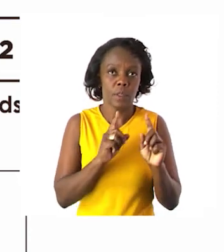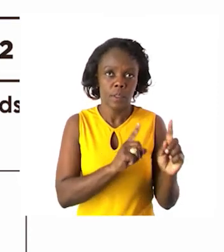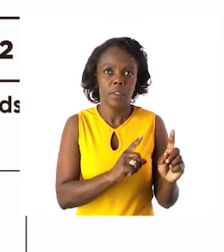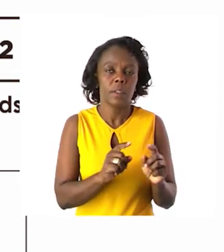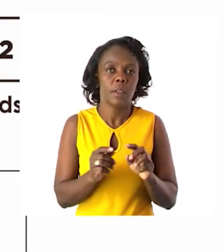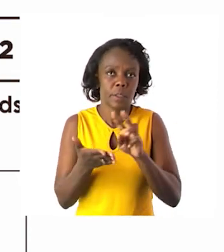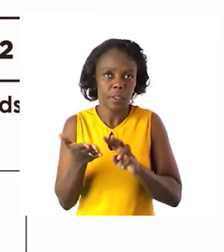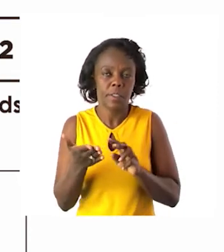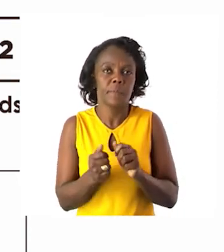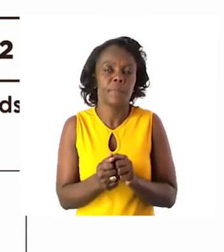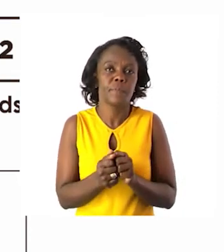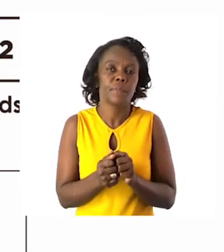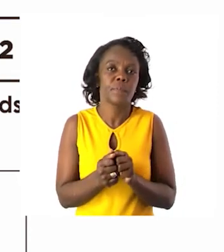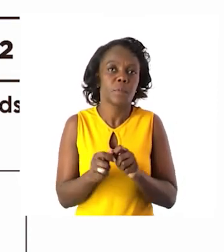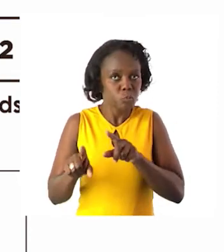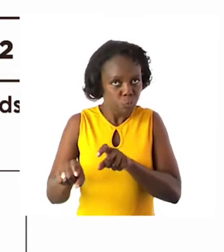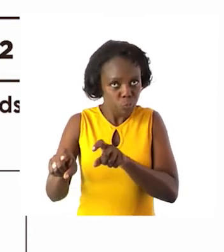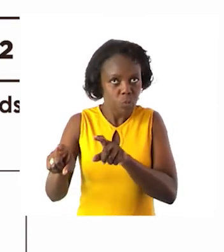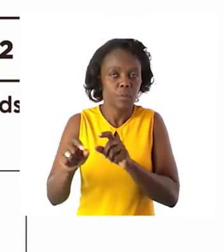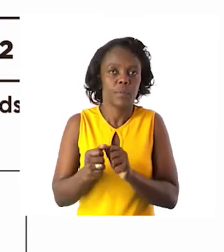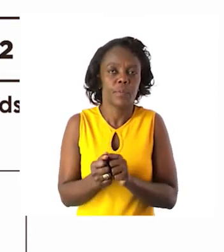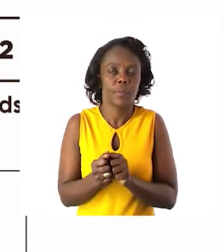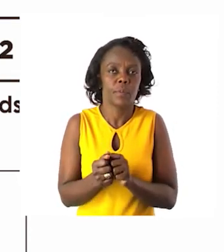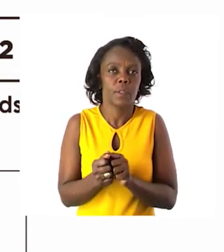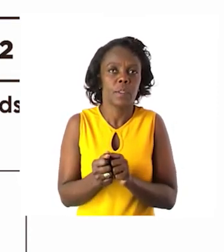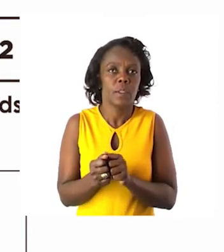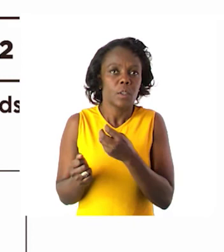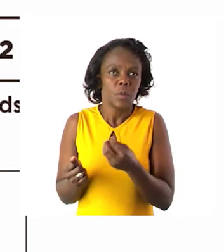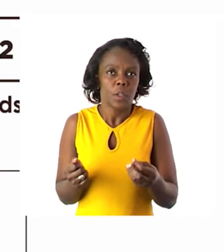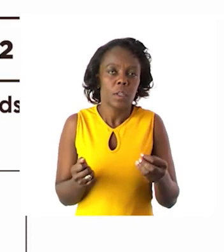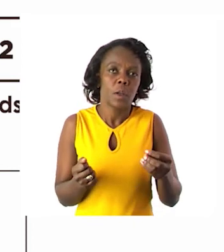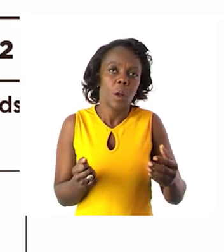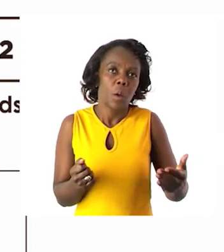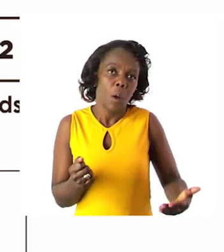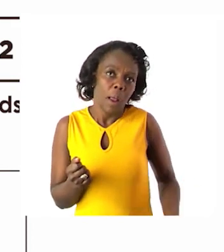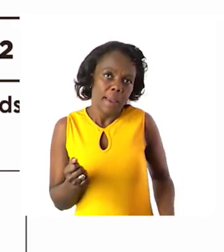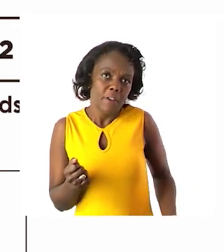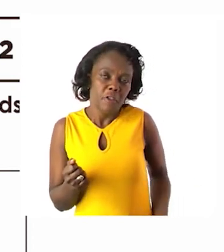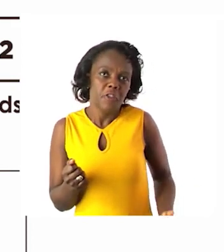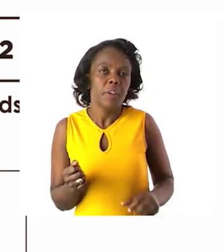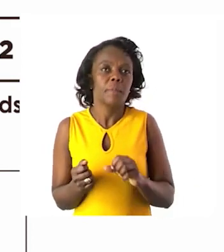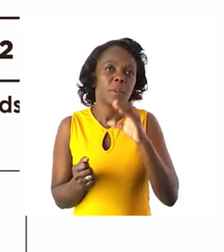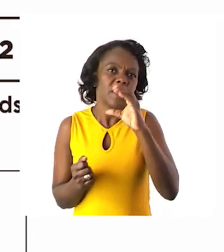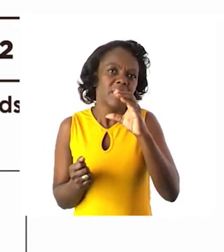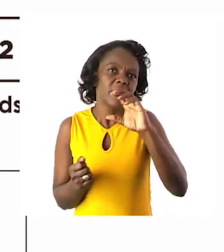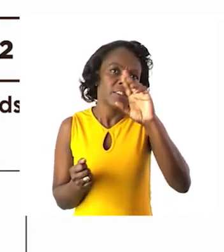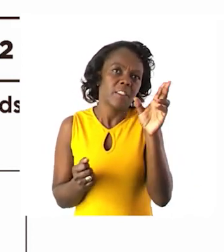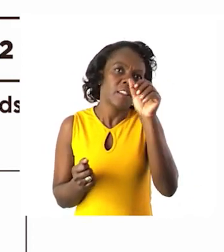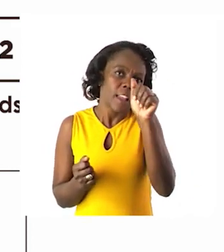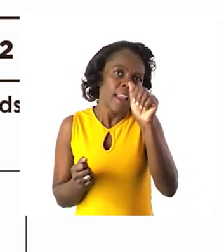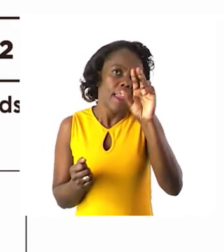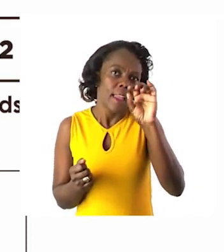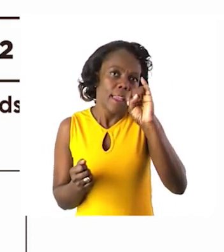go through it and you have to follow nicely there at home. Children pull up a.